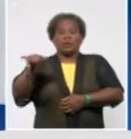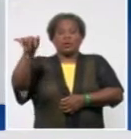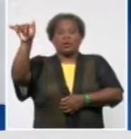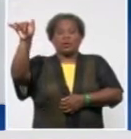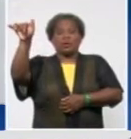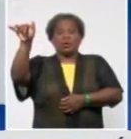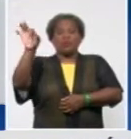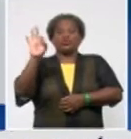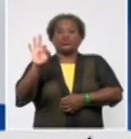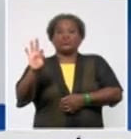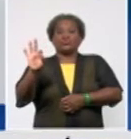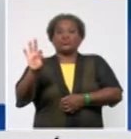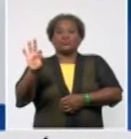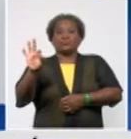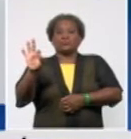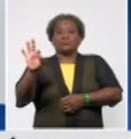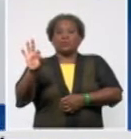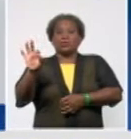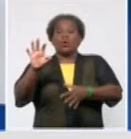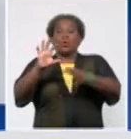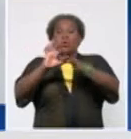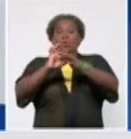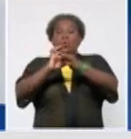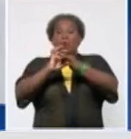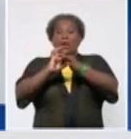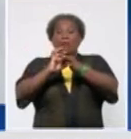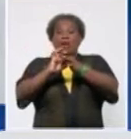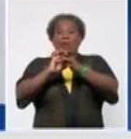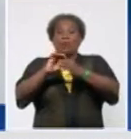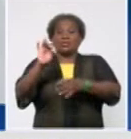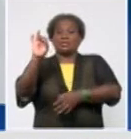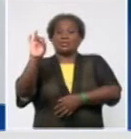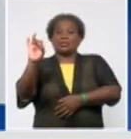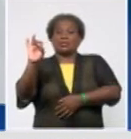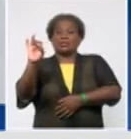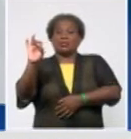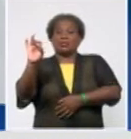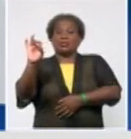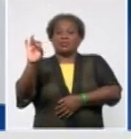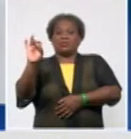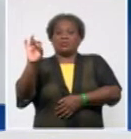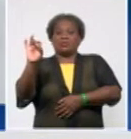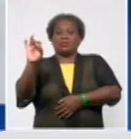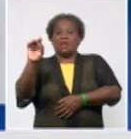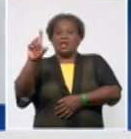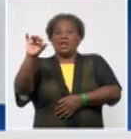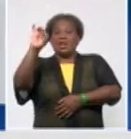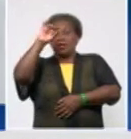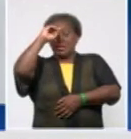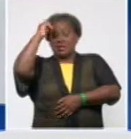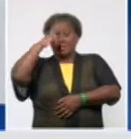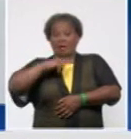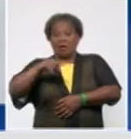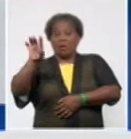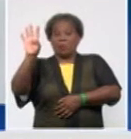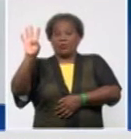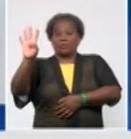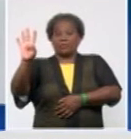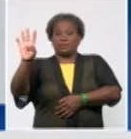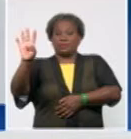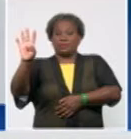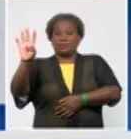each from the municipalities of Marianao, Cerro, Habana del Este, Playa, and